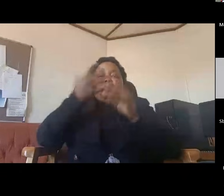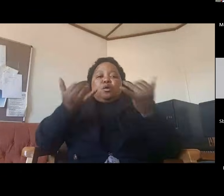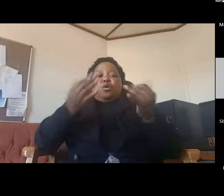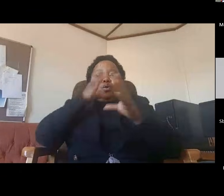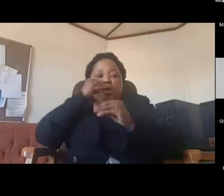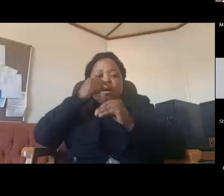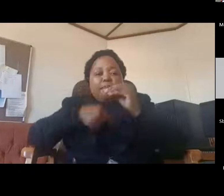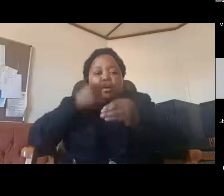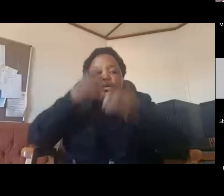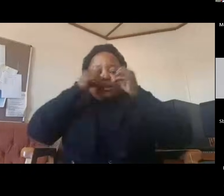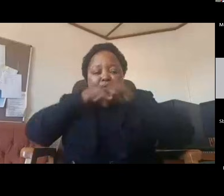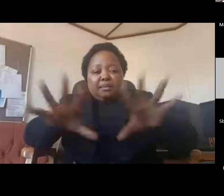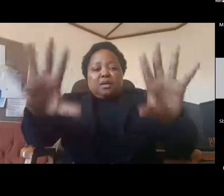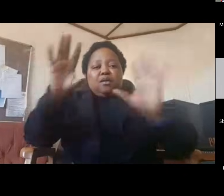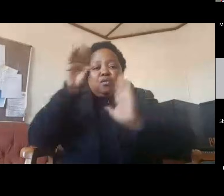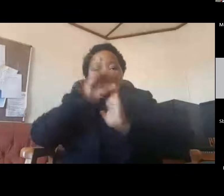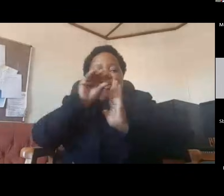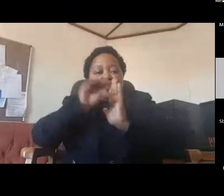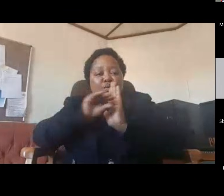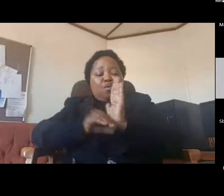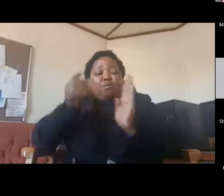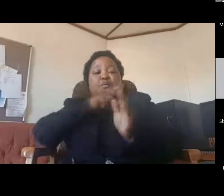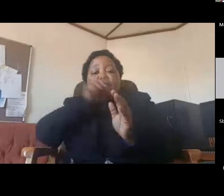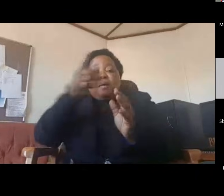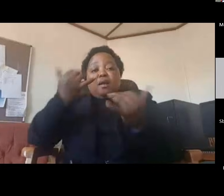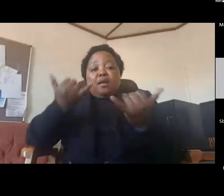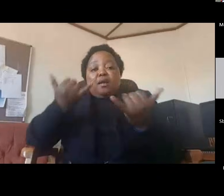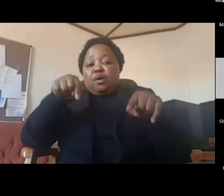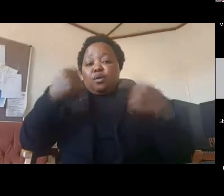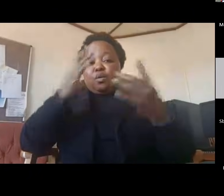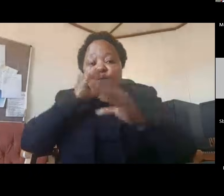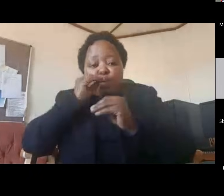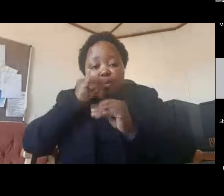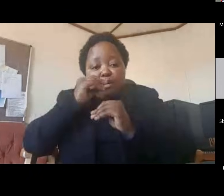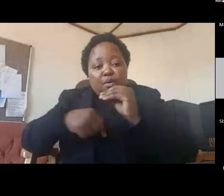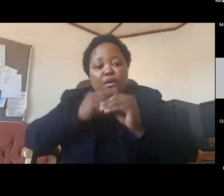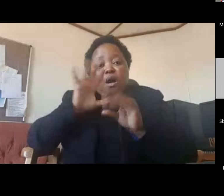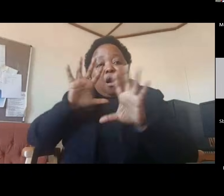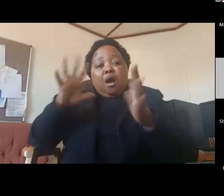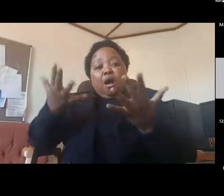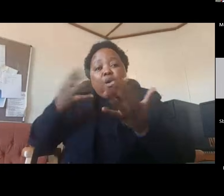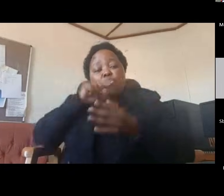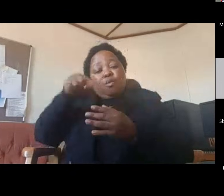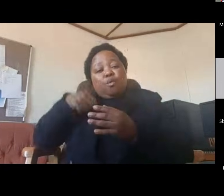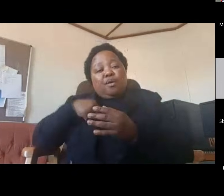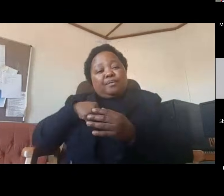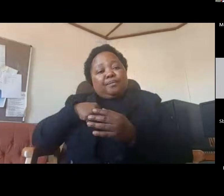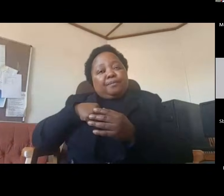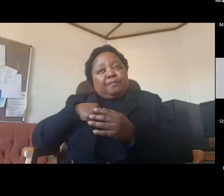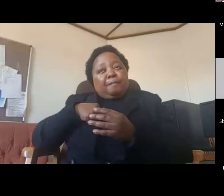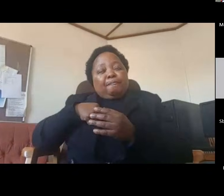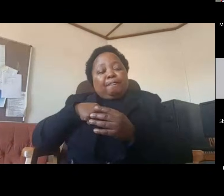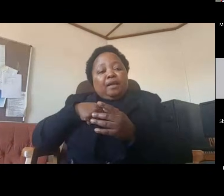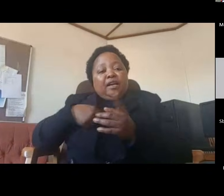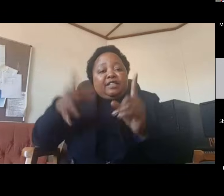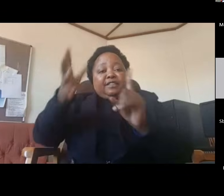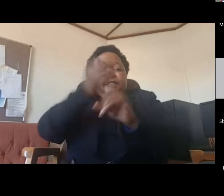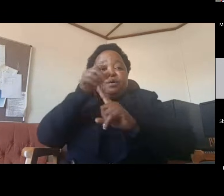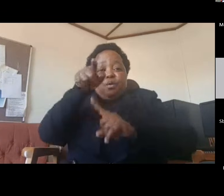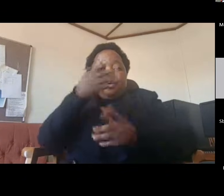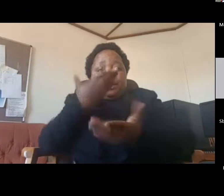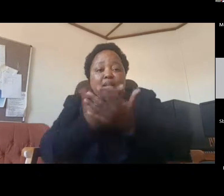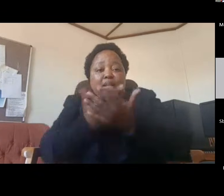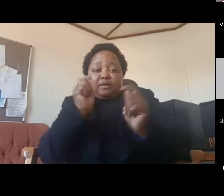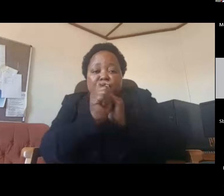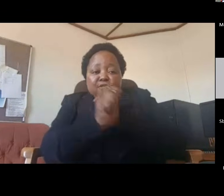protocols. What we don't talk about is how we actually then transform that into something that will be